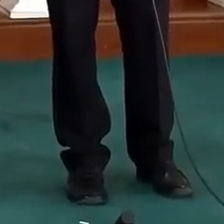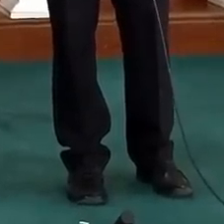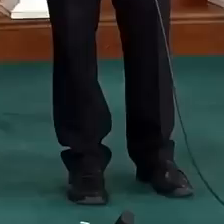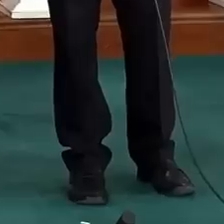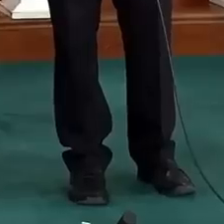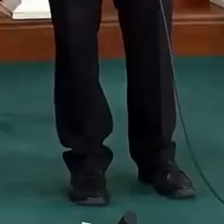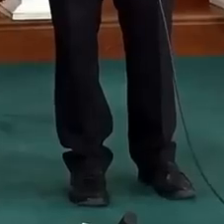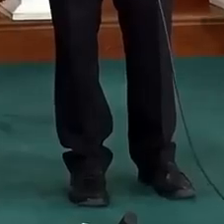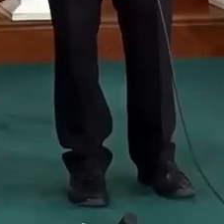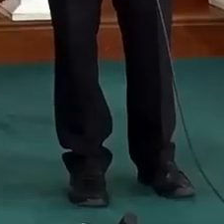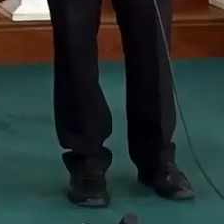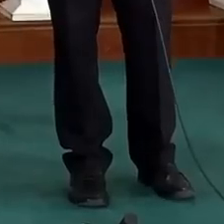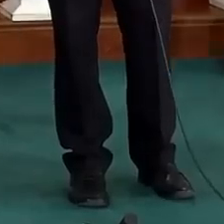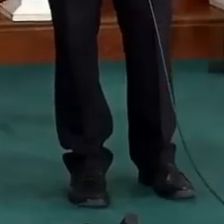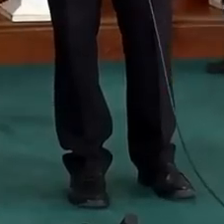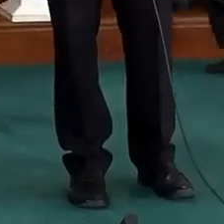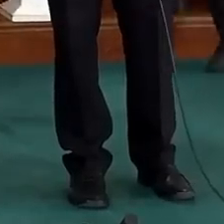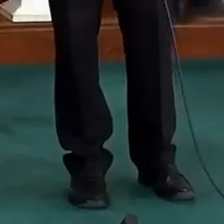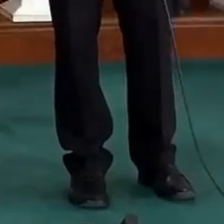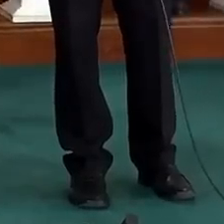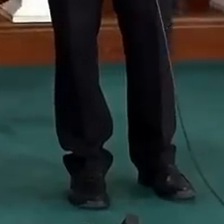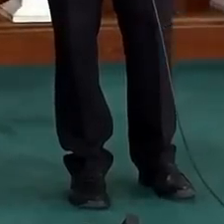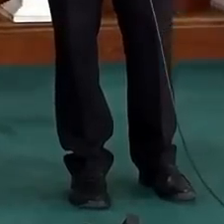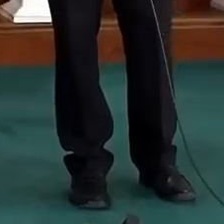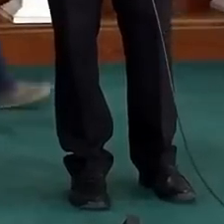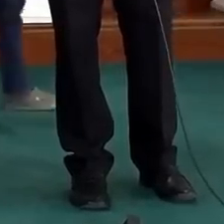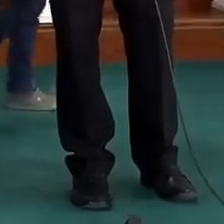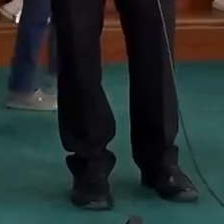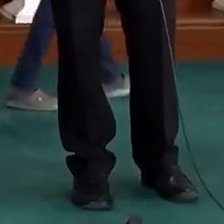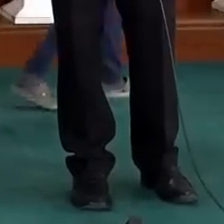Never more to roam. Mama, come.